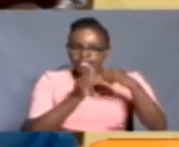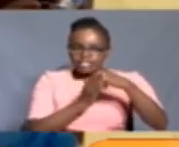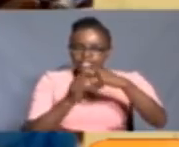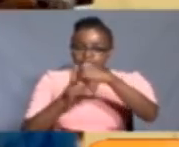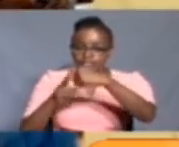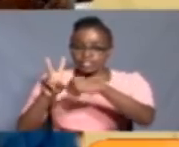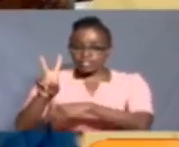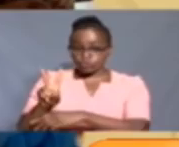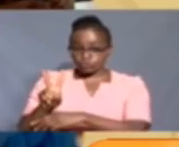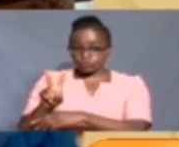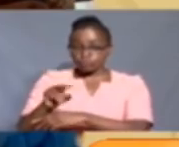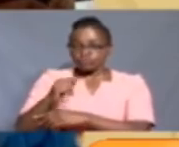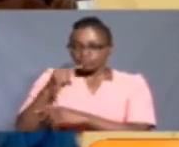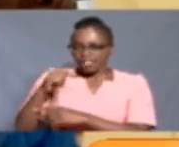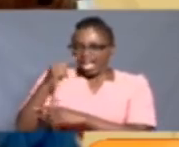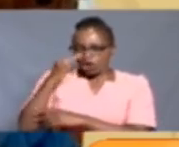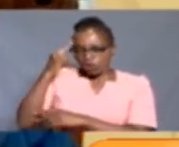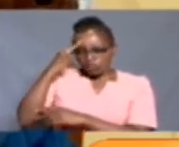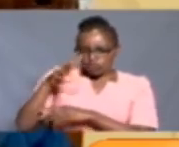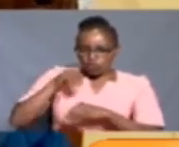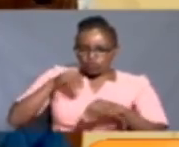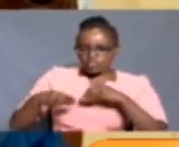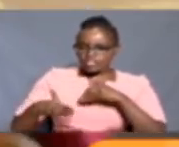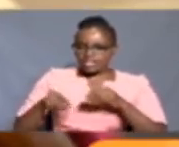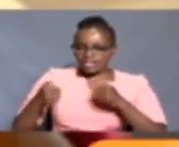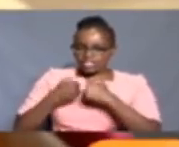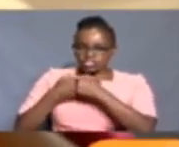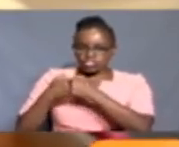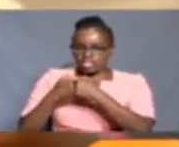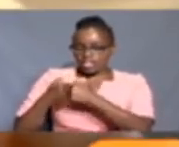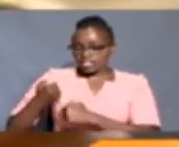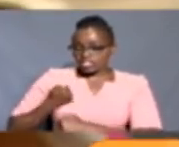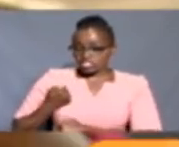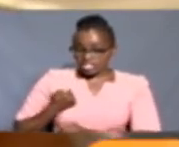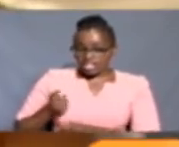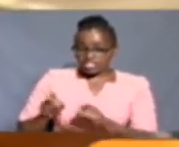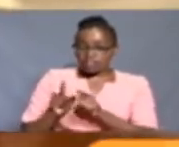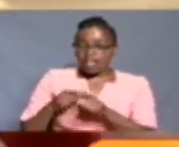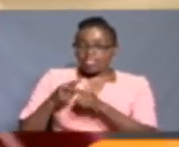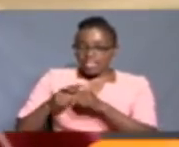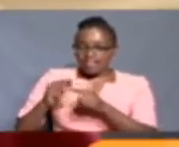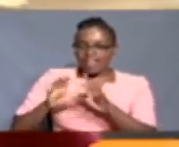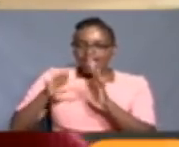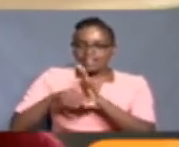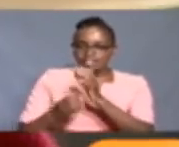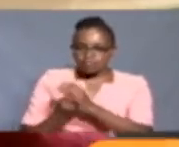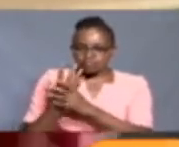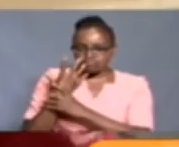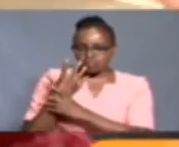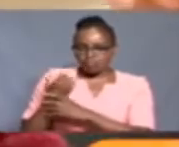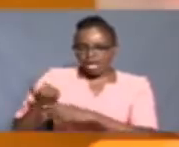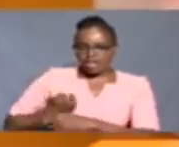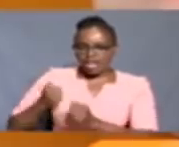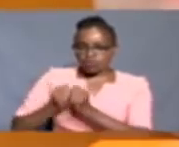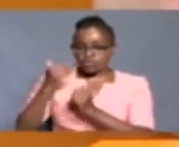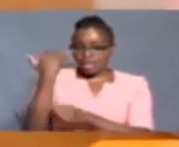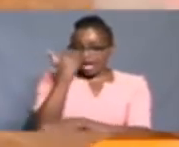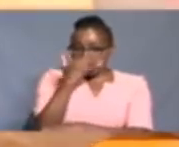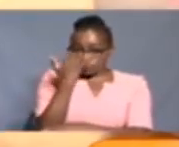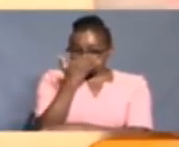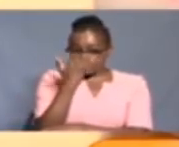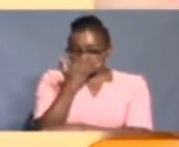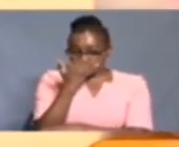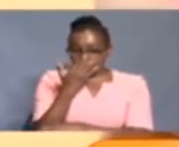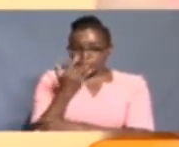1972 as a home for physically challenged girls, and eventually grew to accommodate girls with autism,